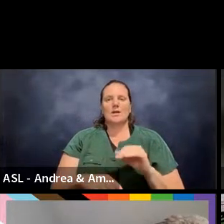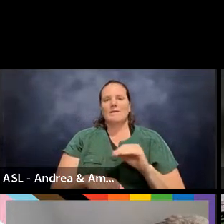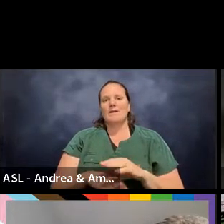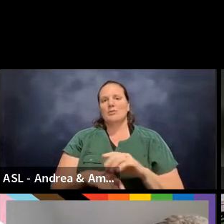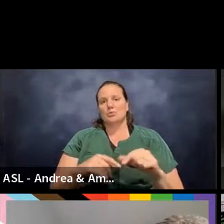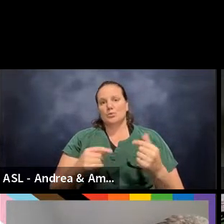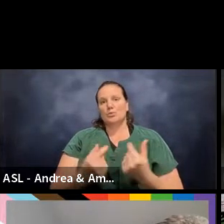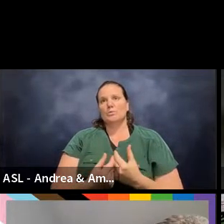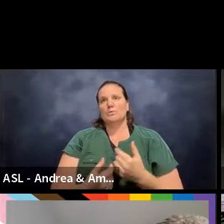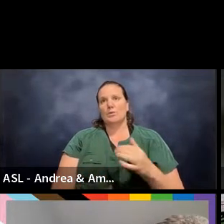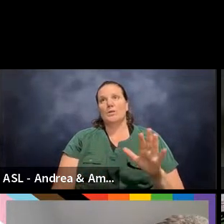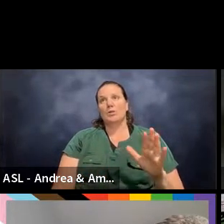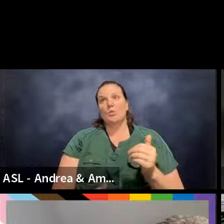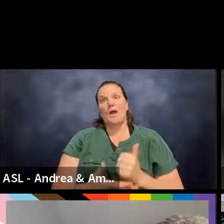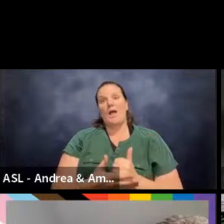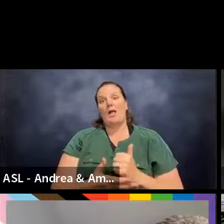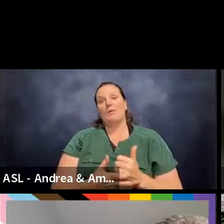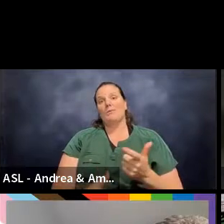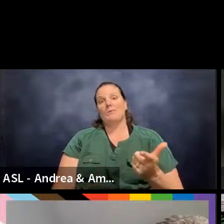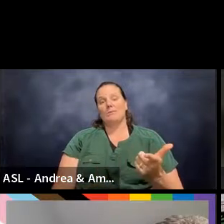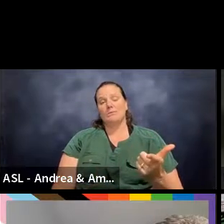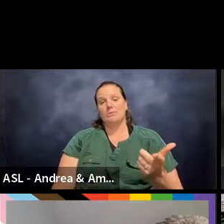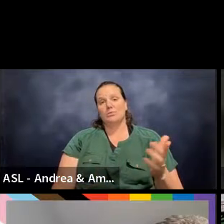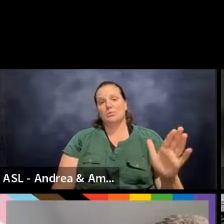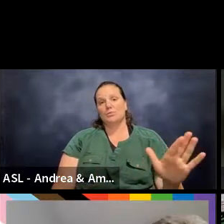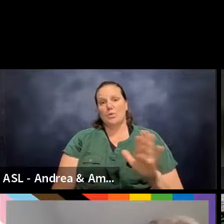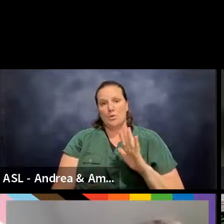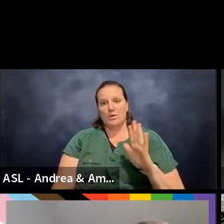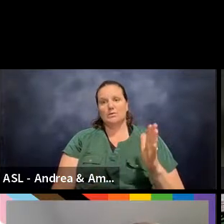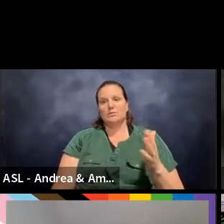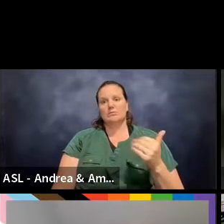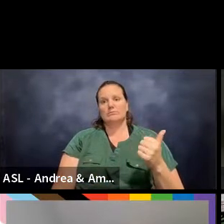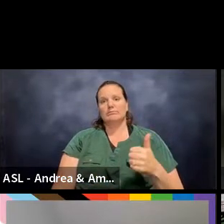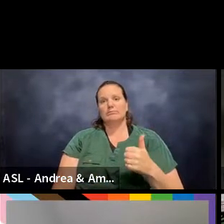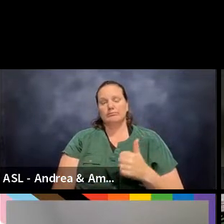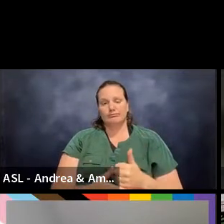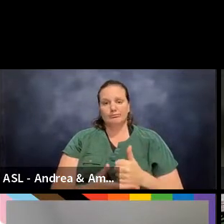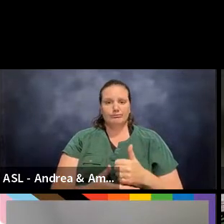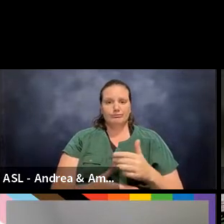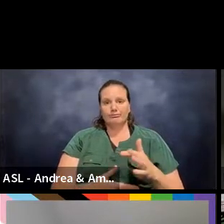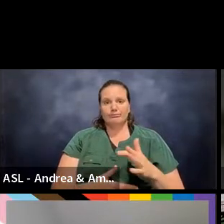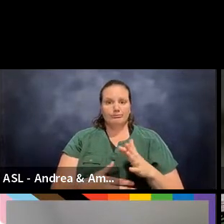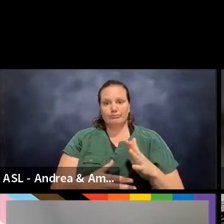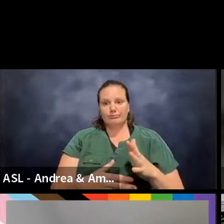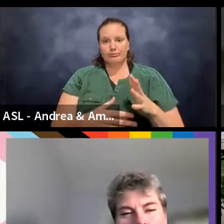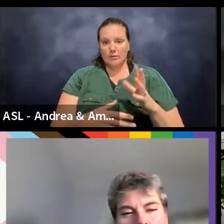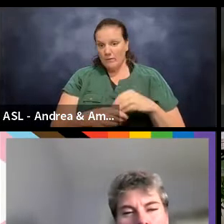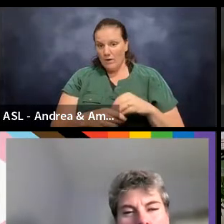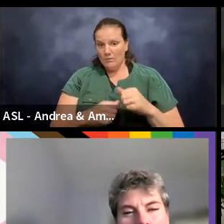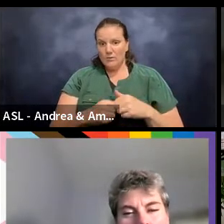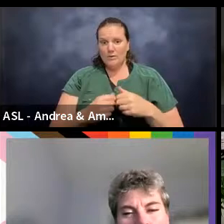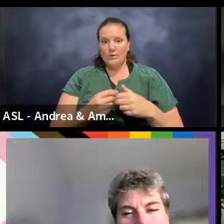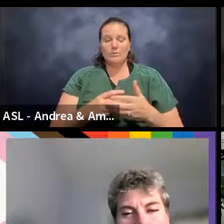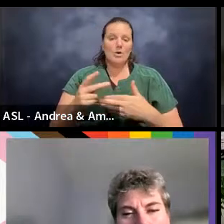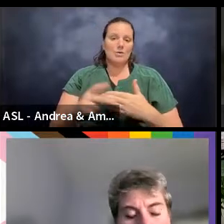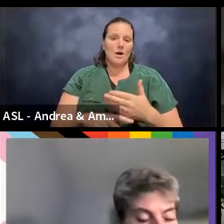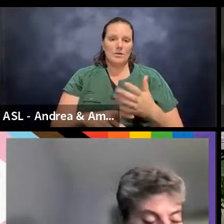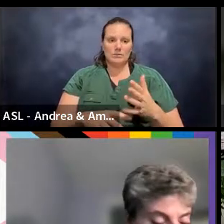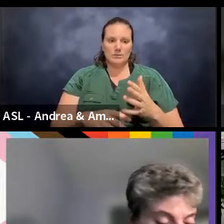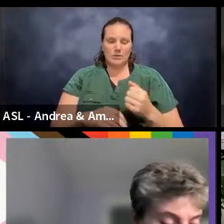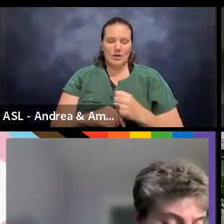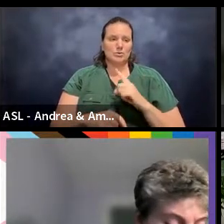need your help and all of your networks to again lean in with the program and ensure